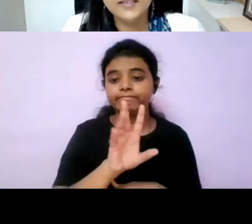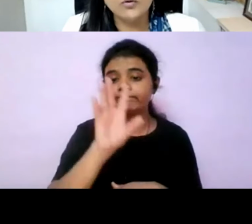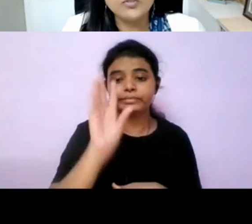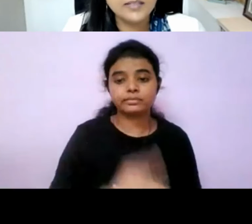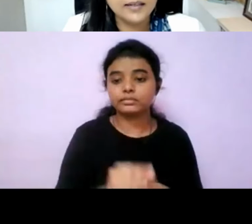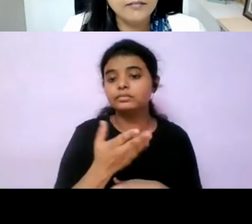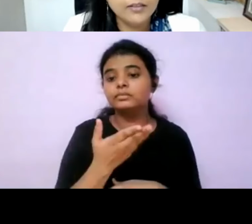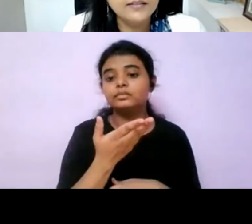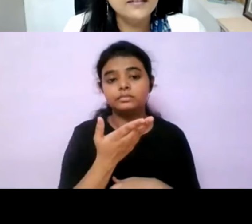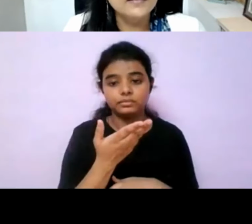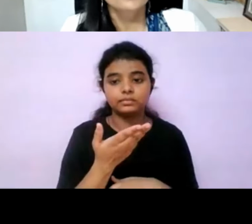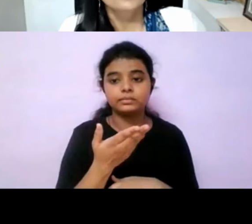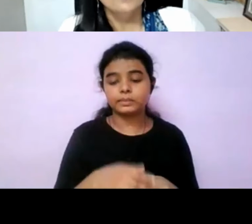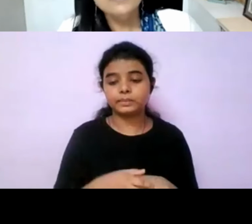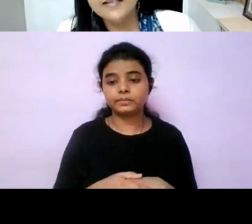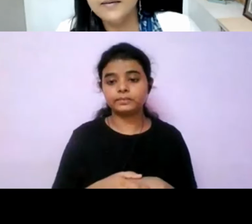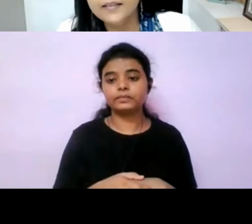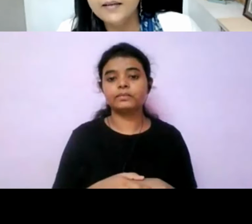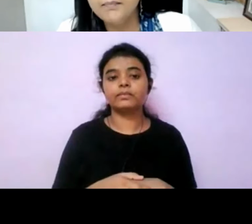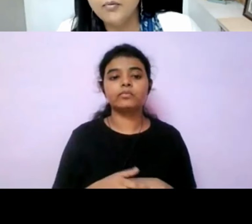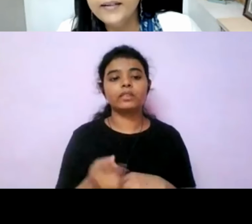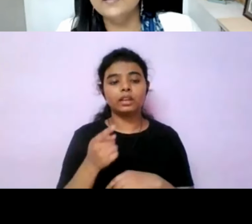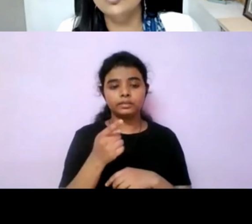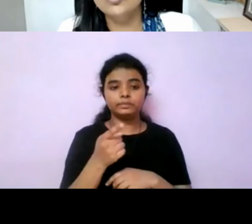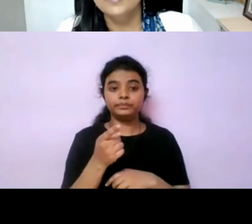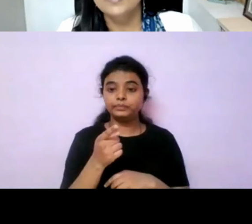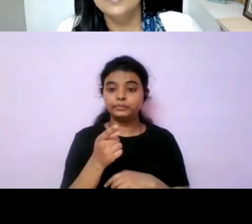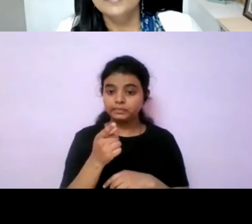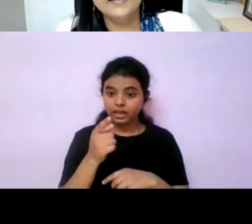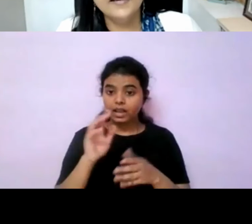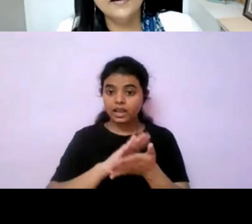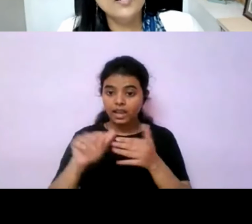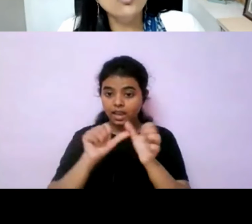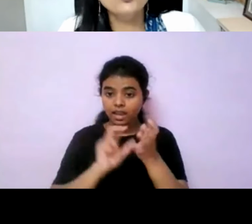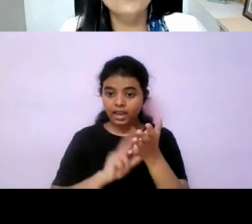to the outside world, Hans and Patri point out